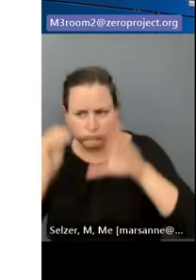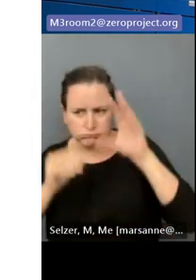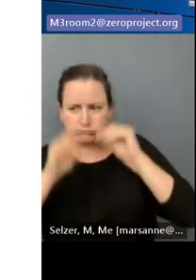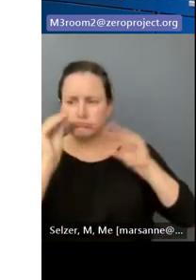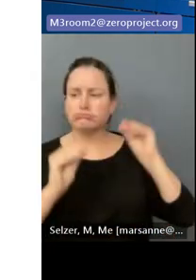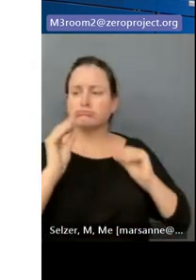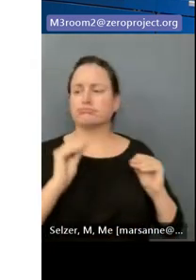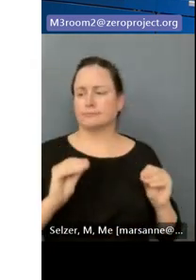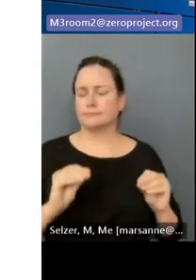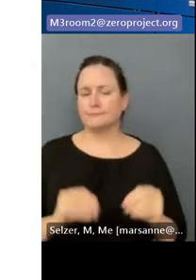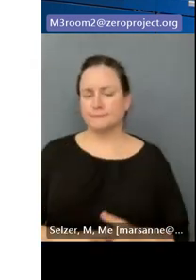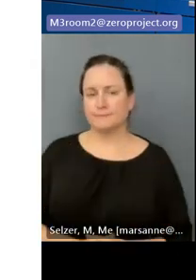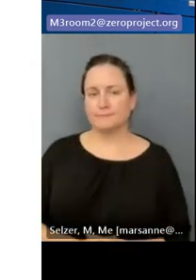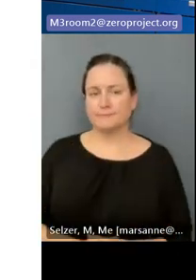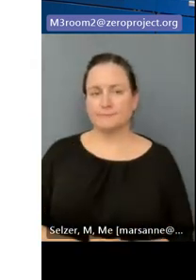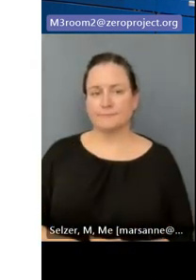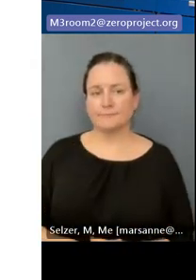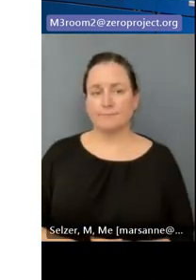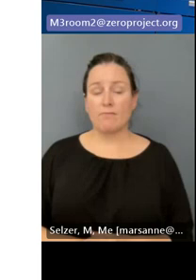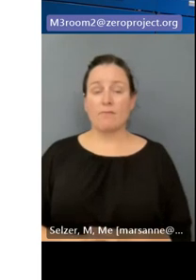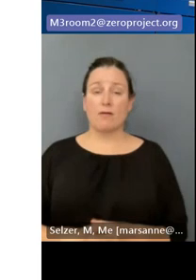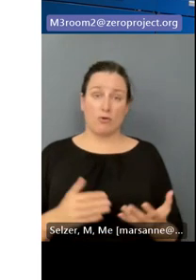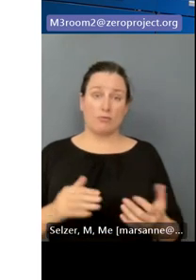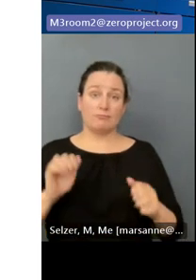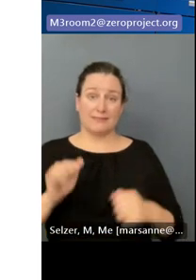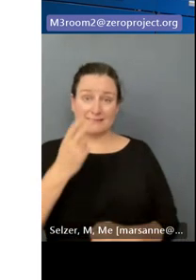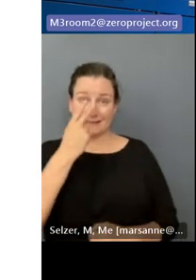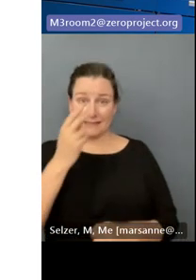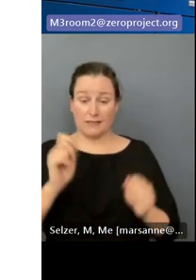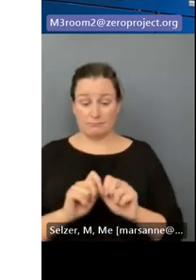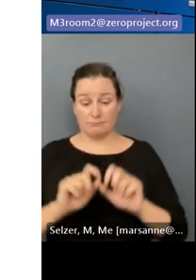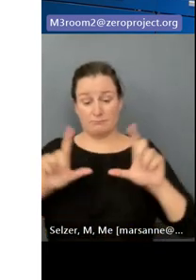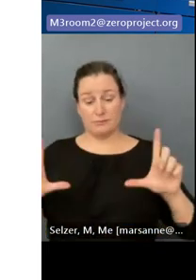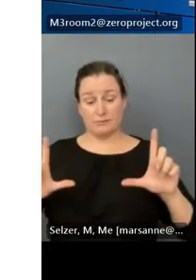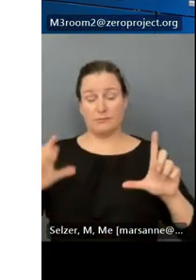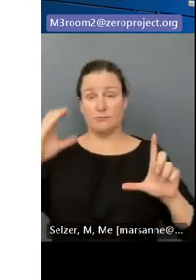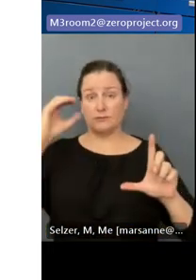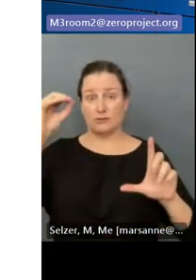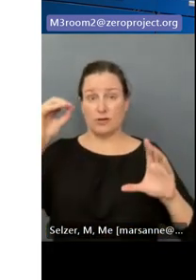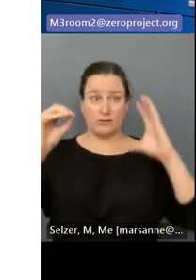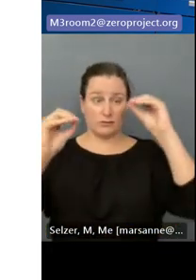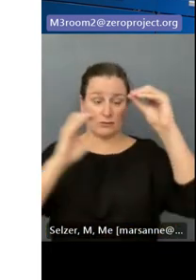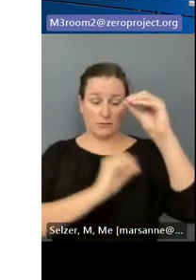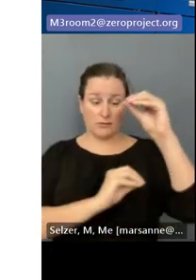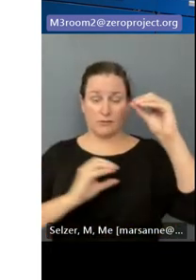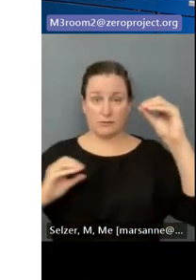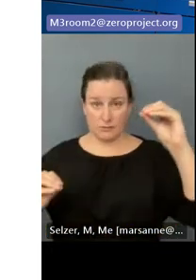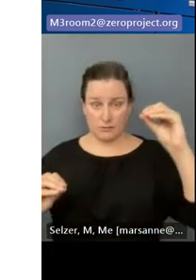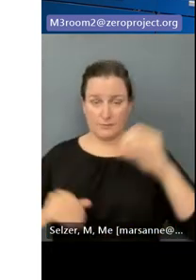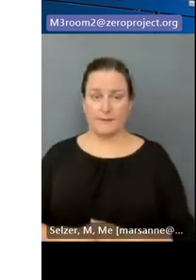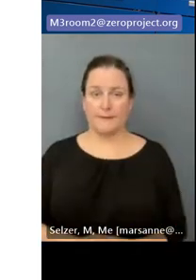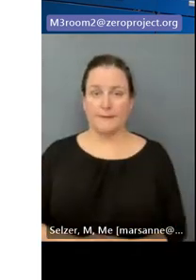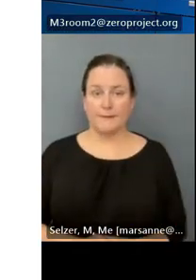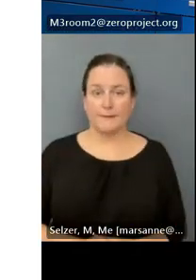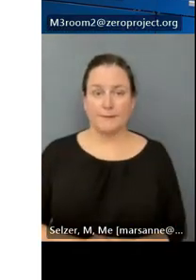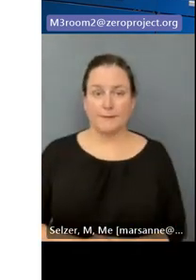the connection, the different circles don't happen alone. It's necessary to